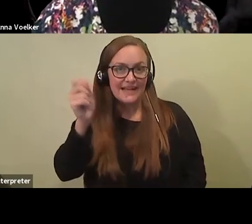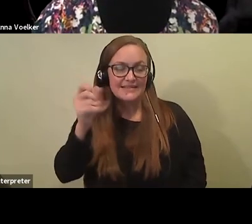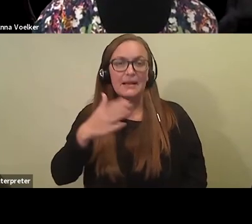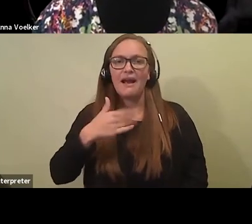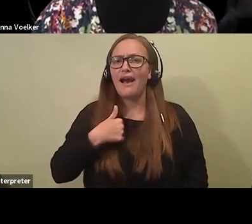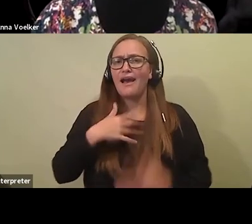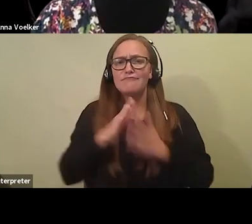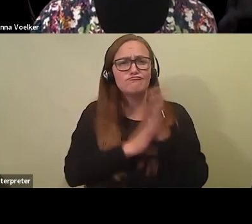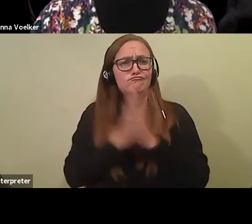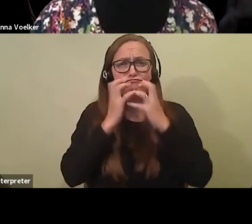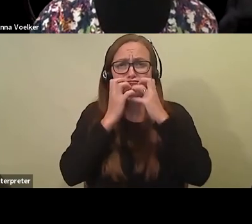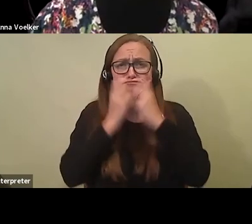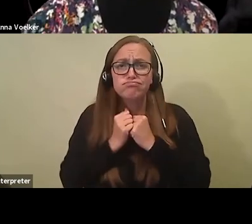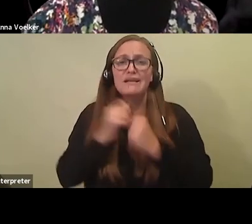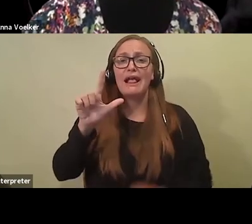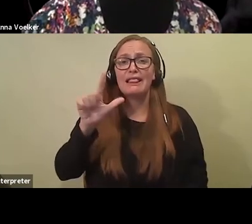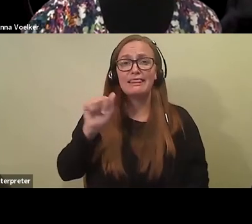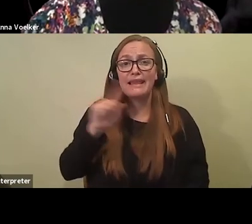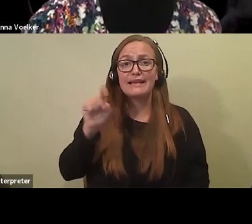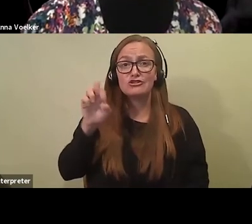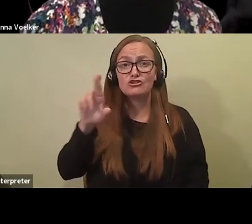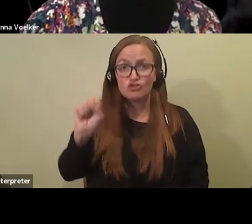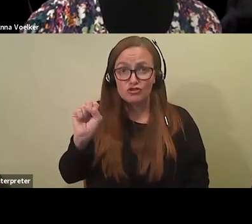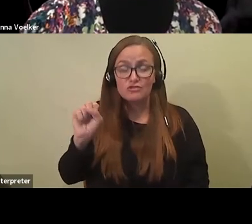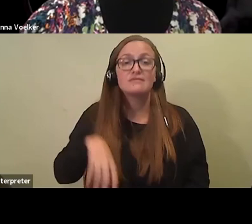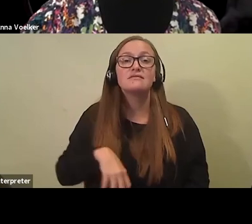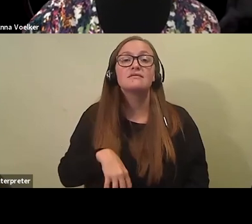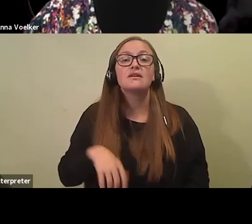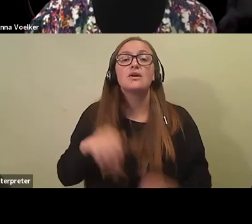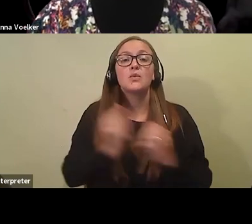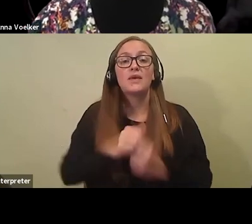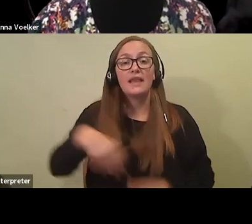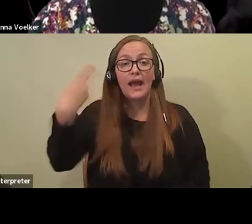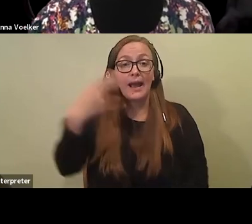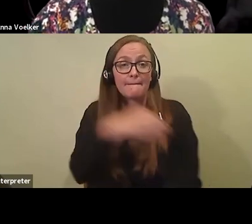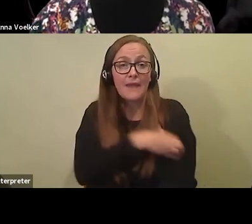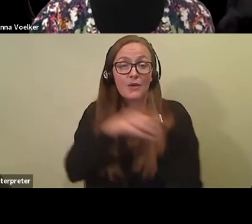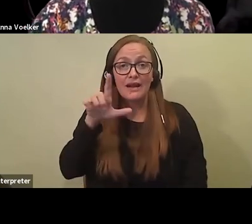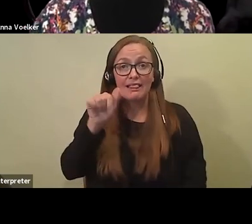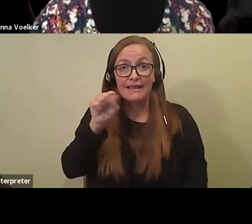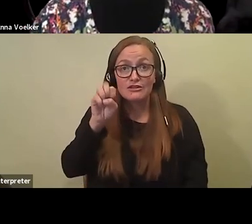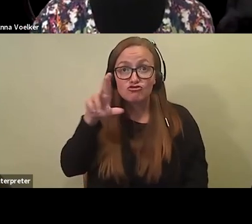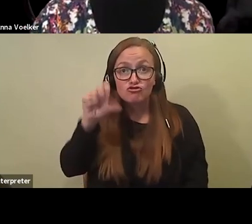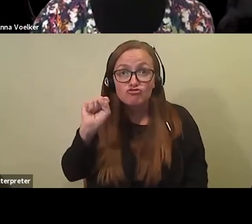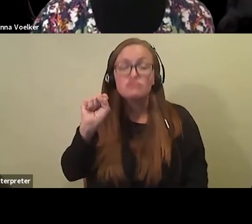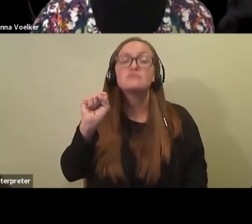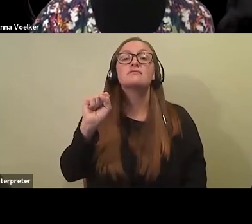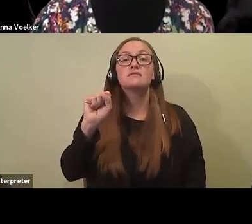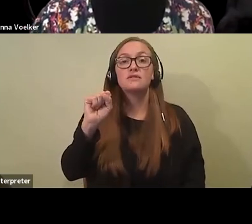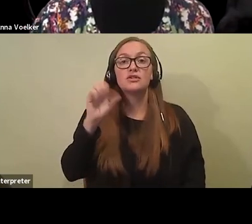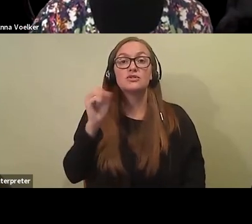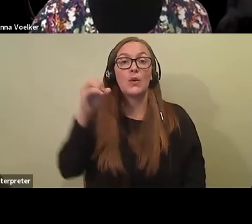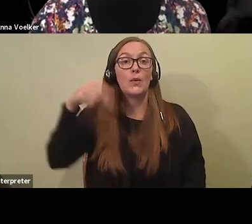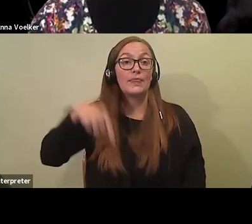My passion is lasers and laser materials interaction with high power lasers and high intensity lasers. So this